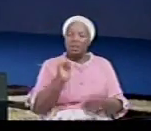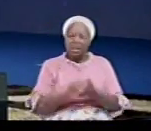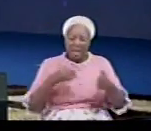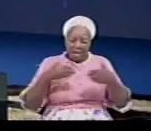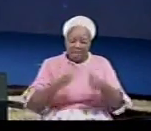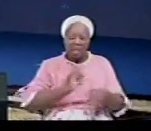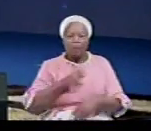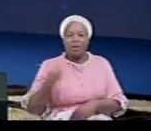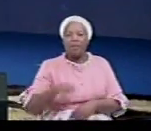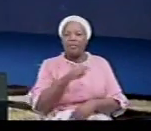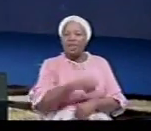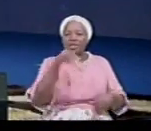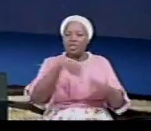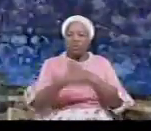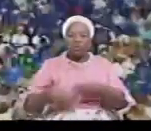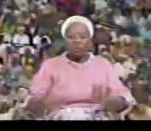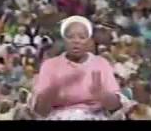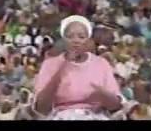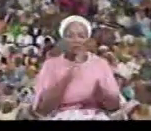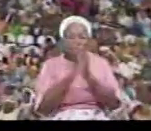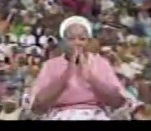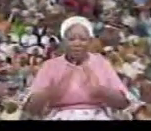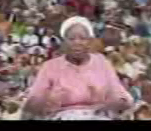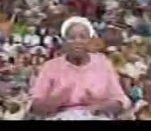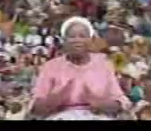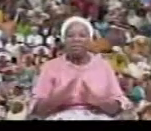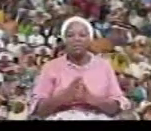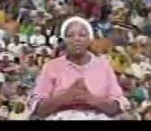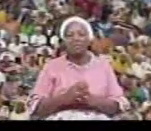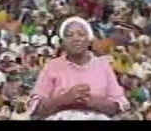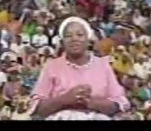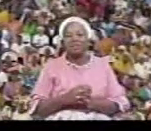feet into the way of peace.